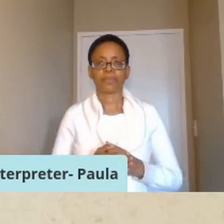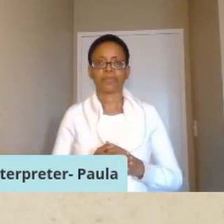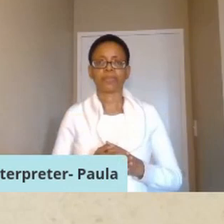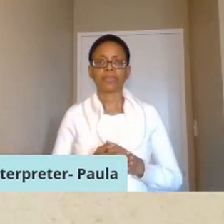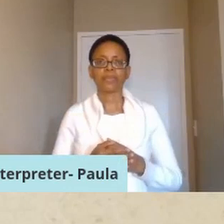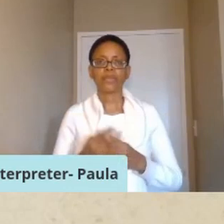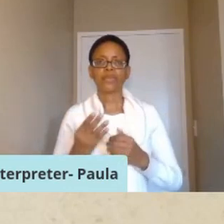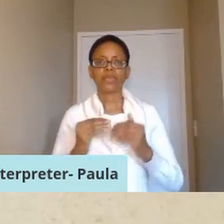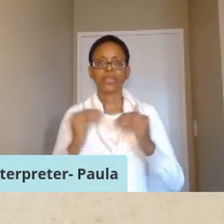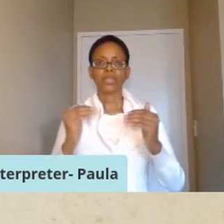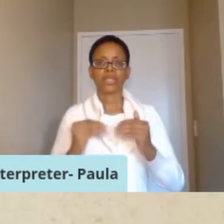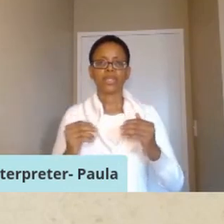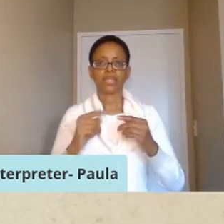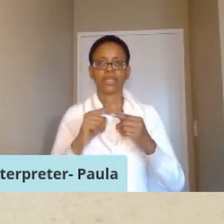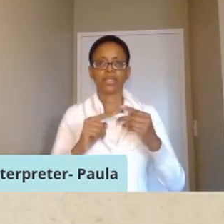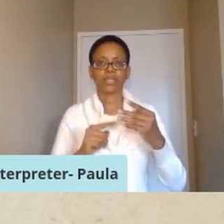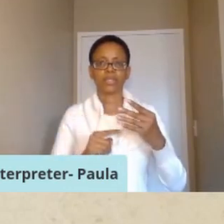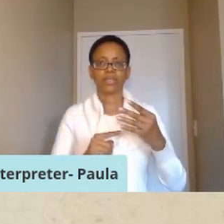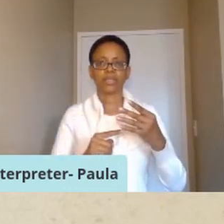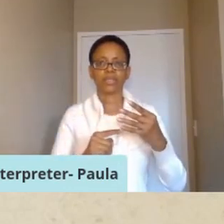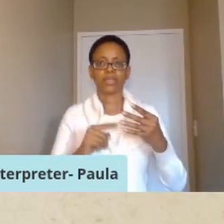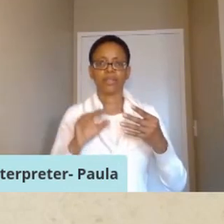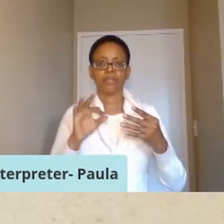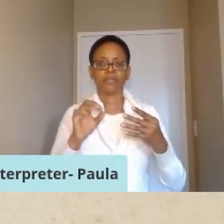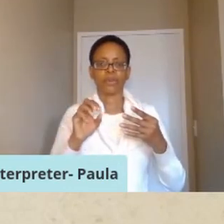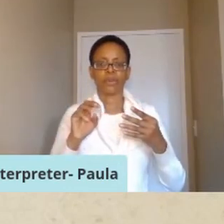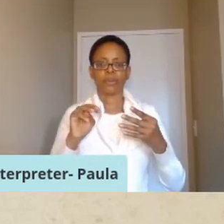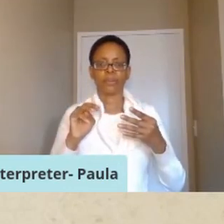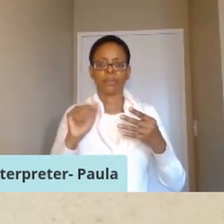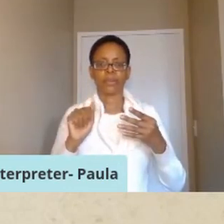1, build trust with the client.